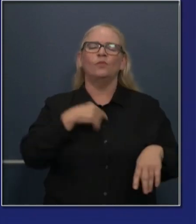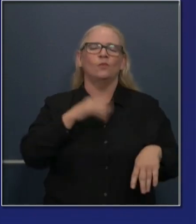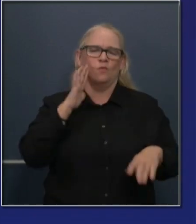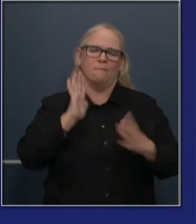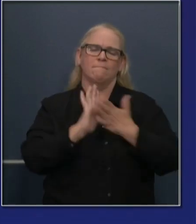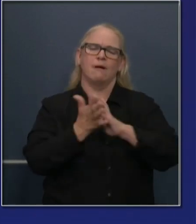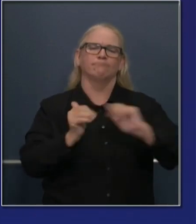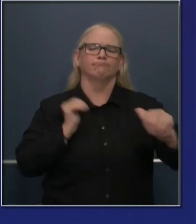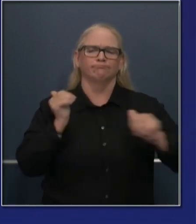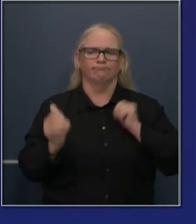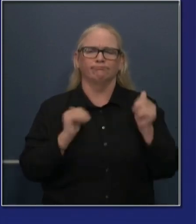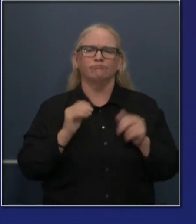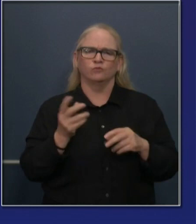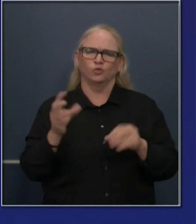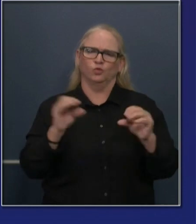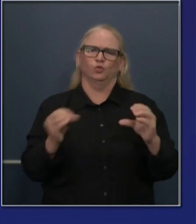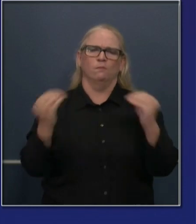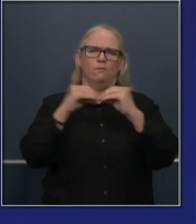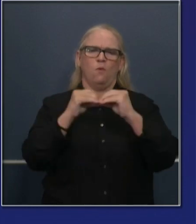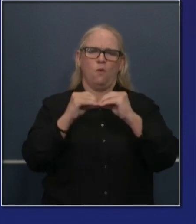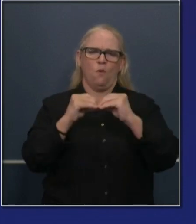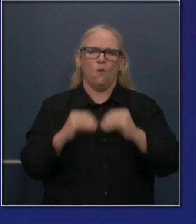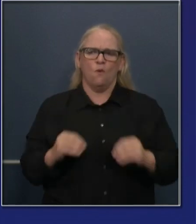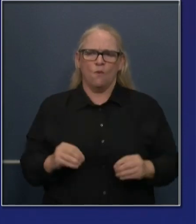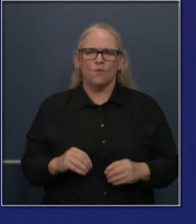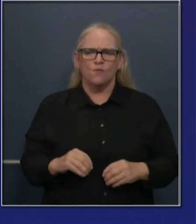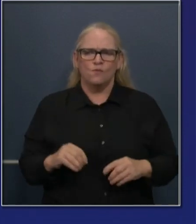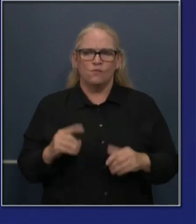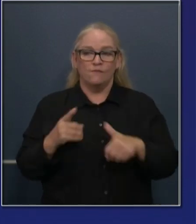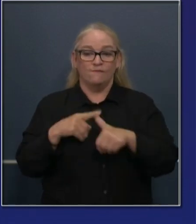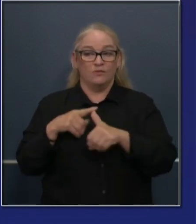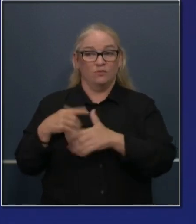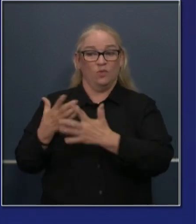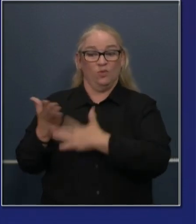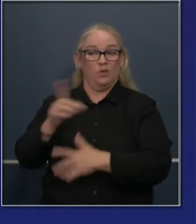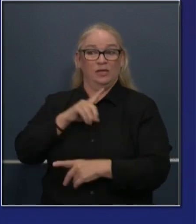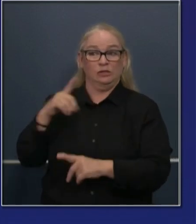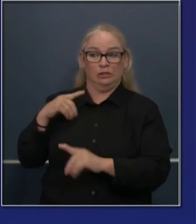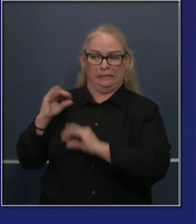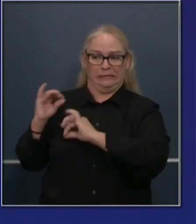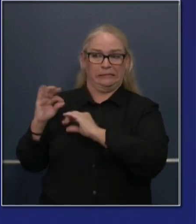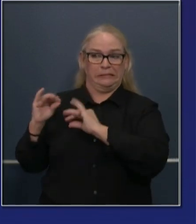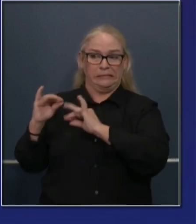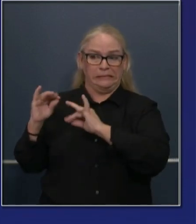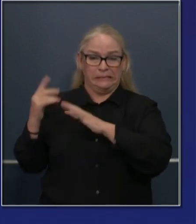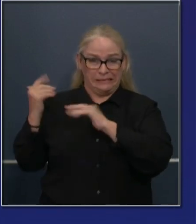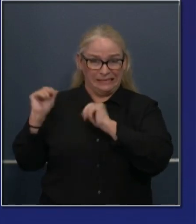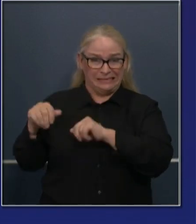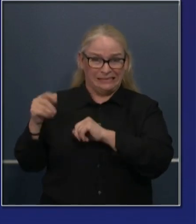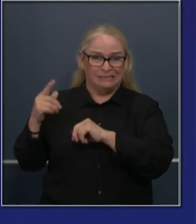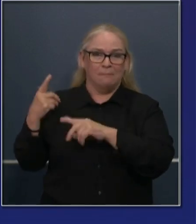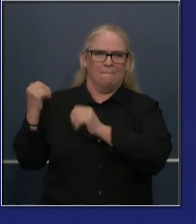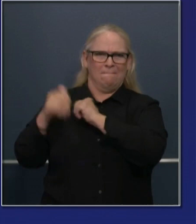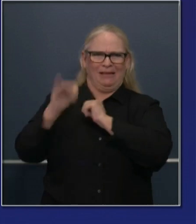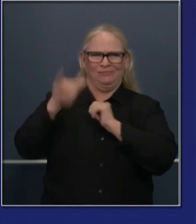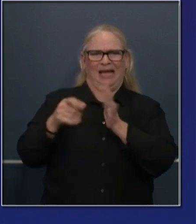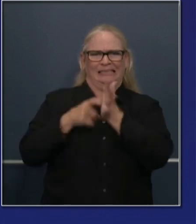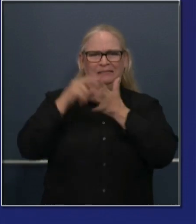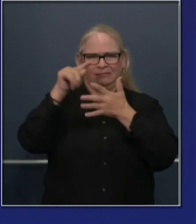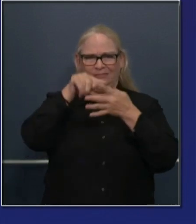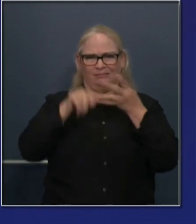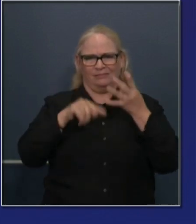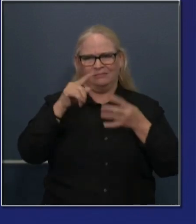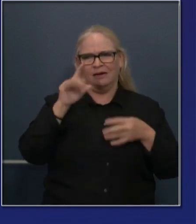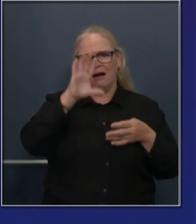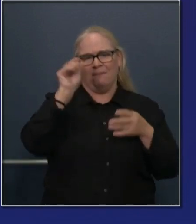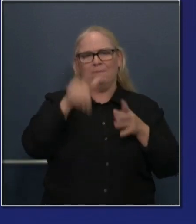and building on some legislation that has been introduced and building on some of the work we already did on the executive orders